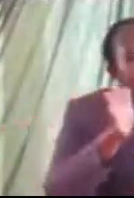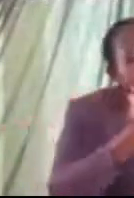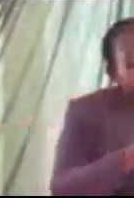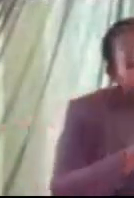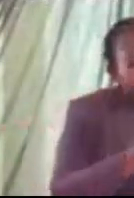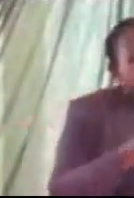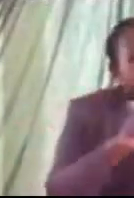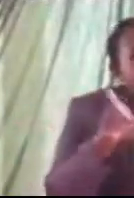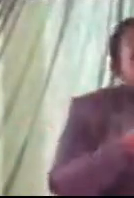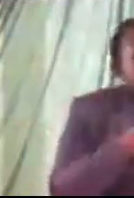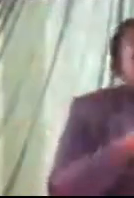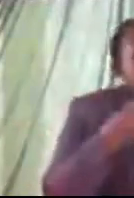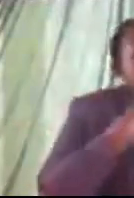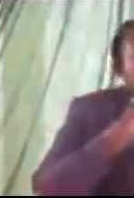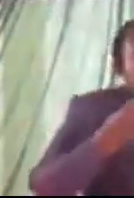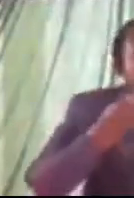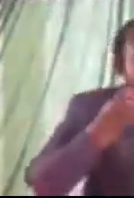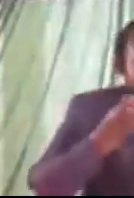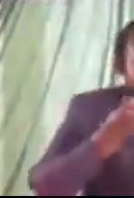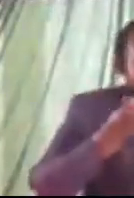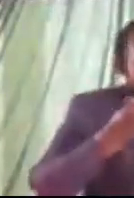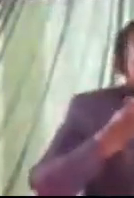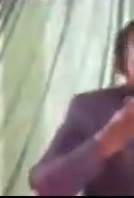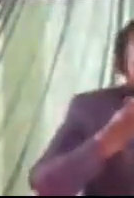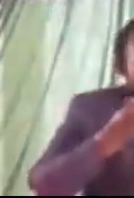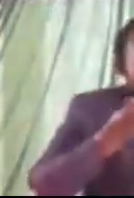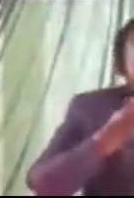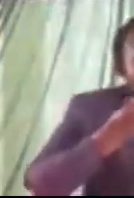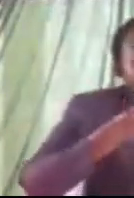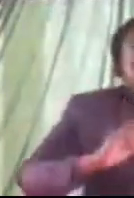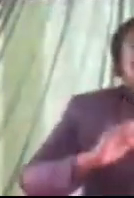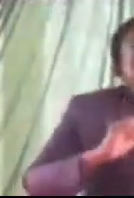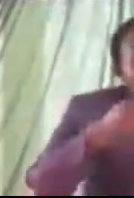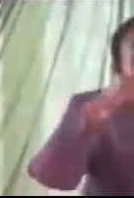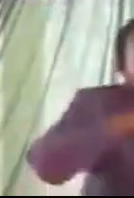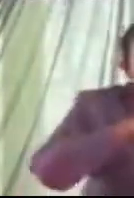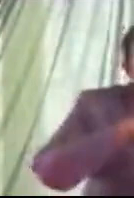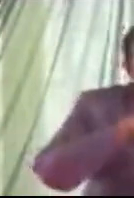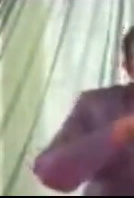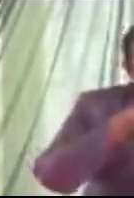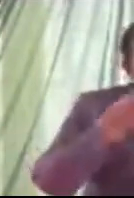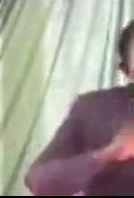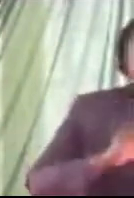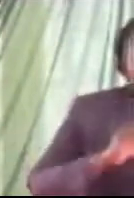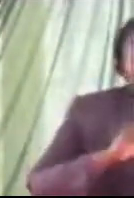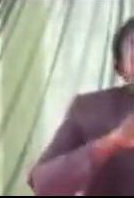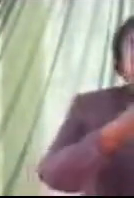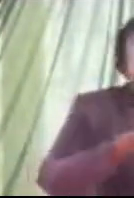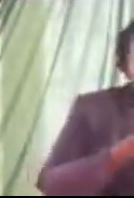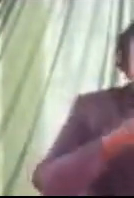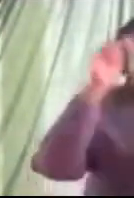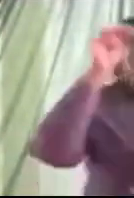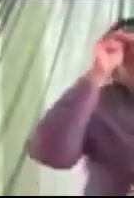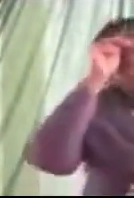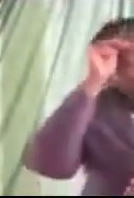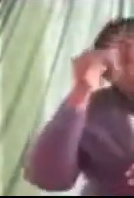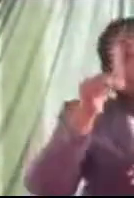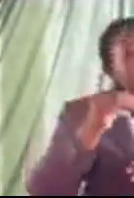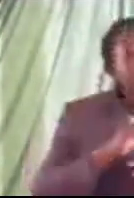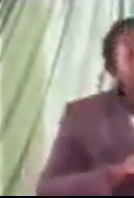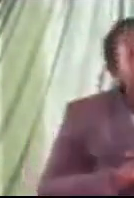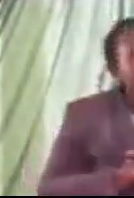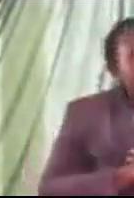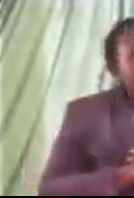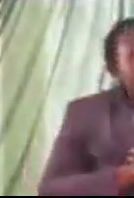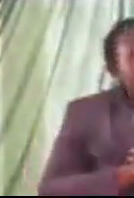within a trial. Mm-hmm. Before the magistrate, Honorable Francis Mabele. Am I correct? That I remember